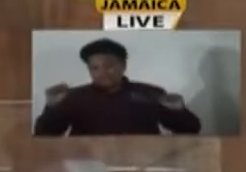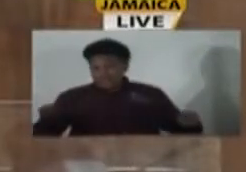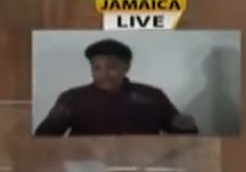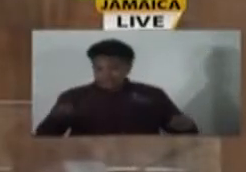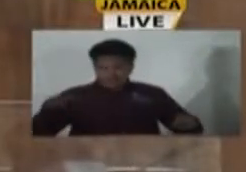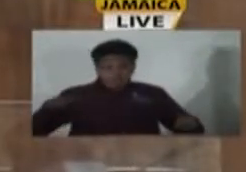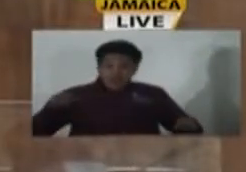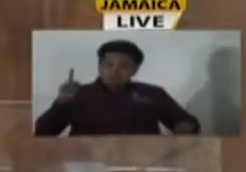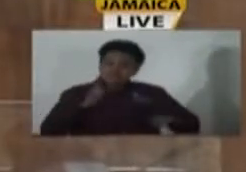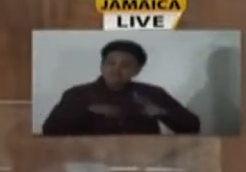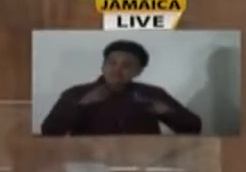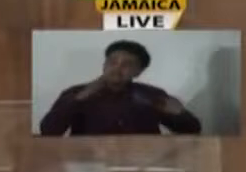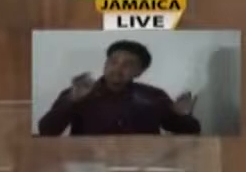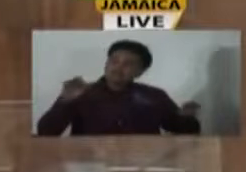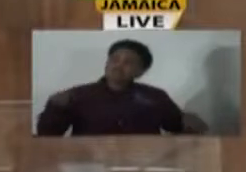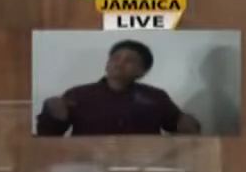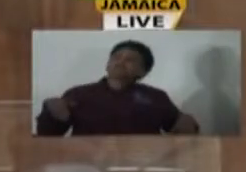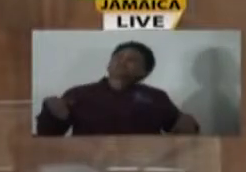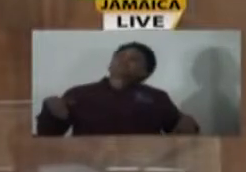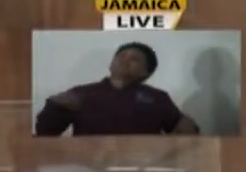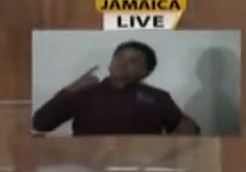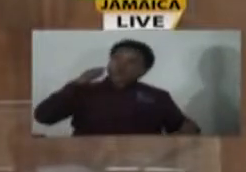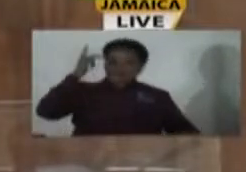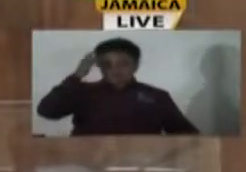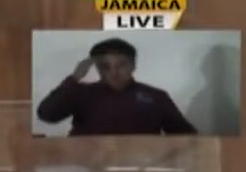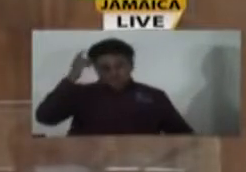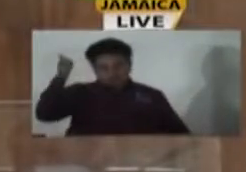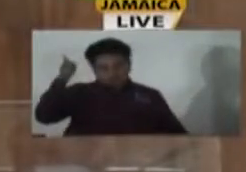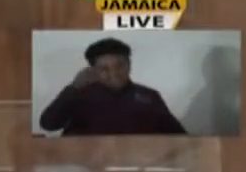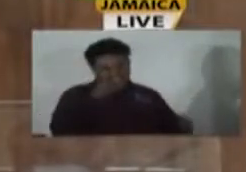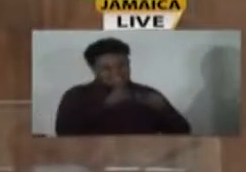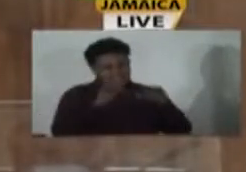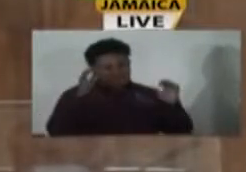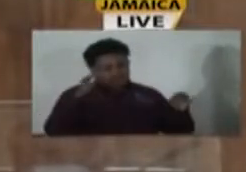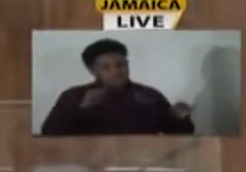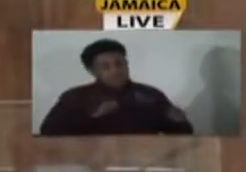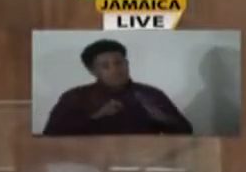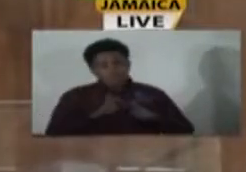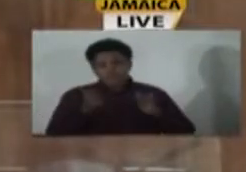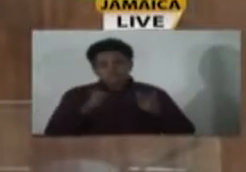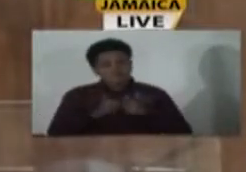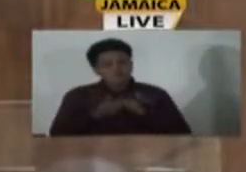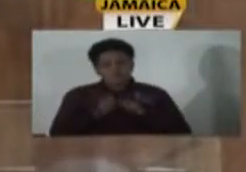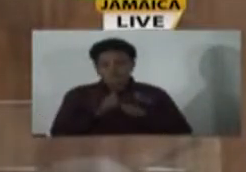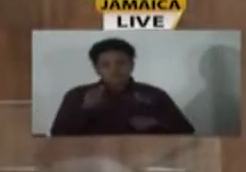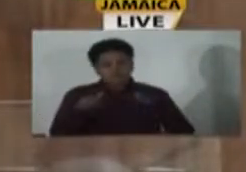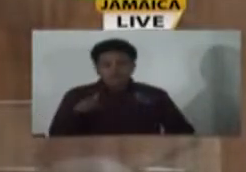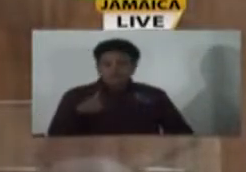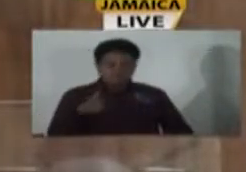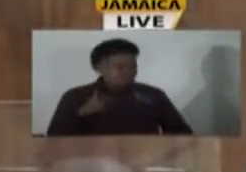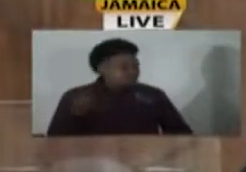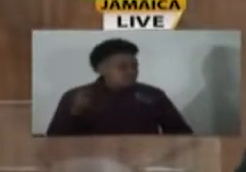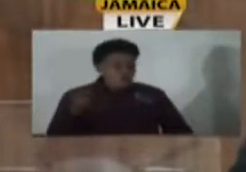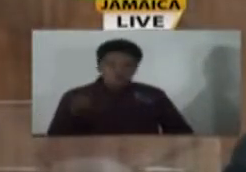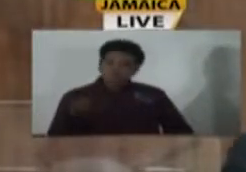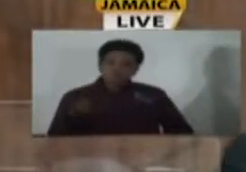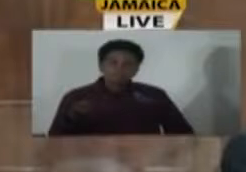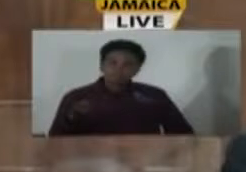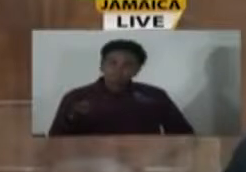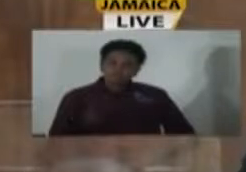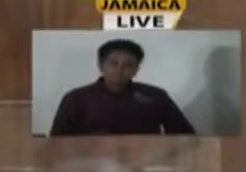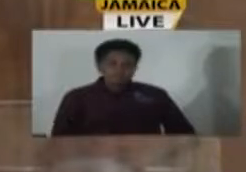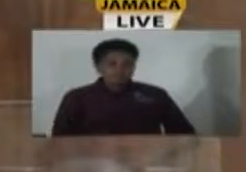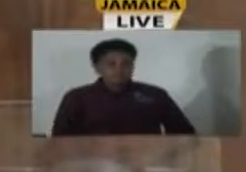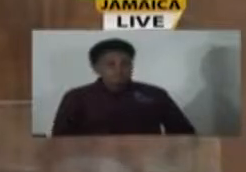whether or not that conduct ought to be made criminal. I have a big problem with that, Madam Speaker. The